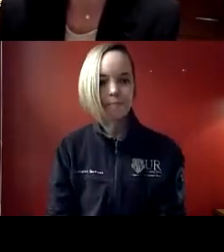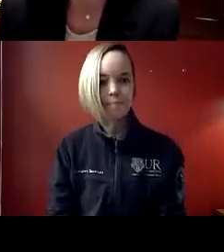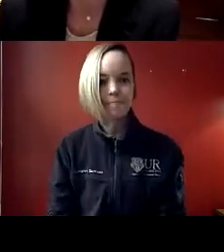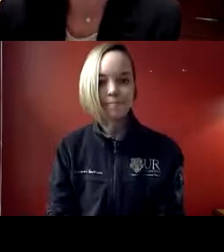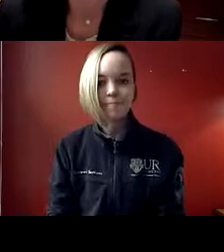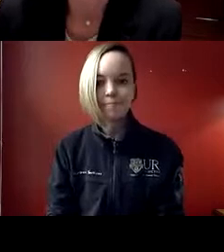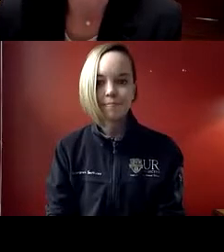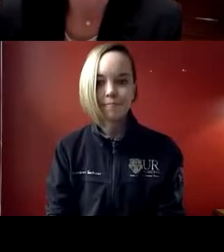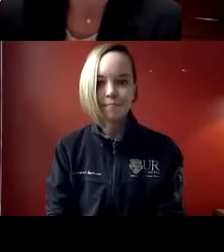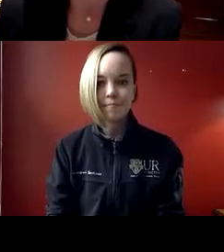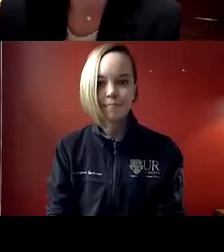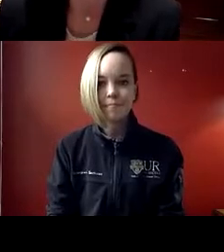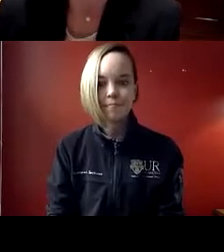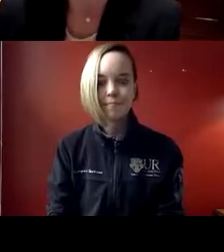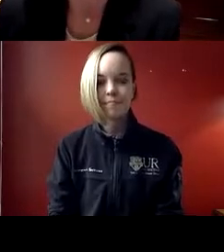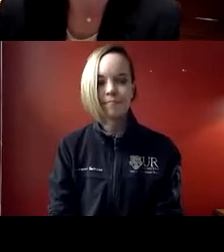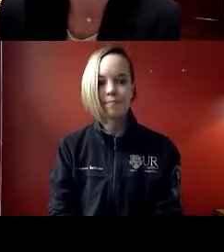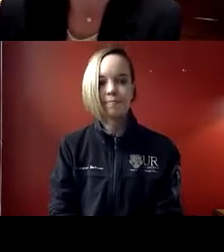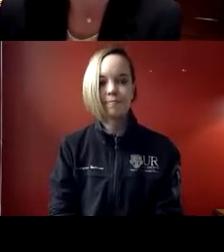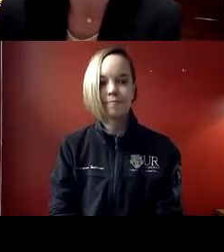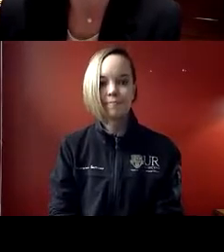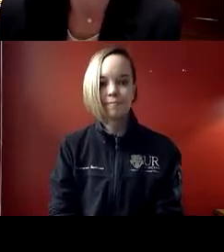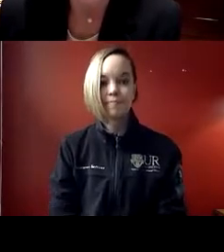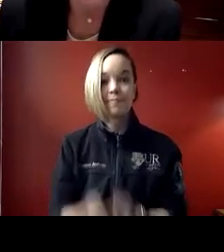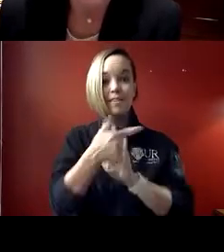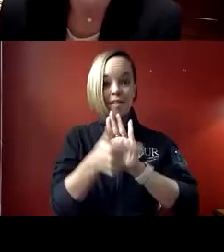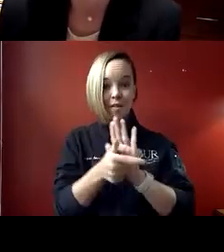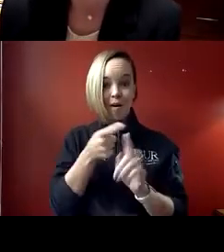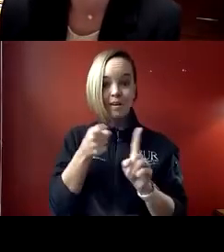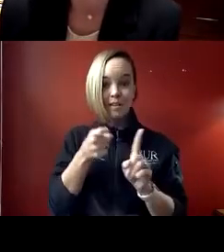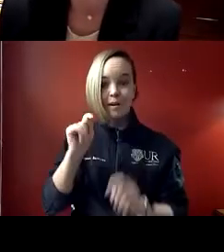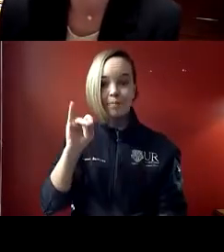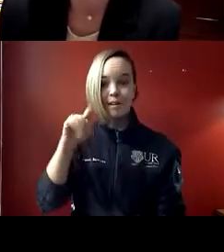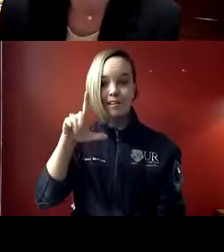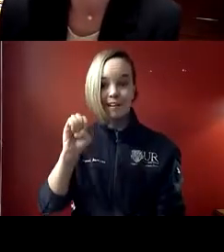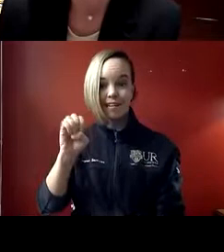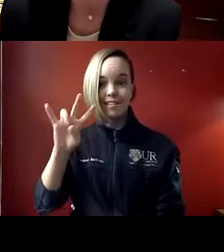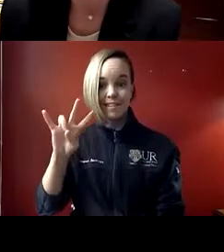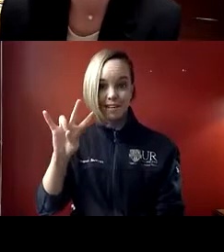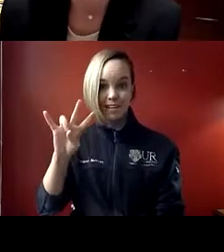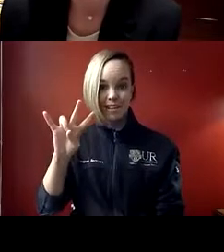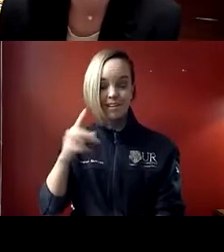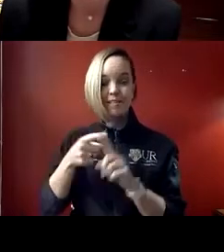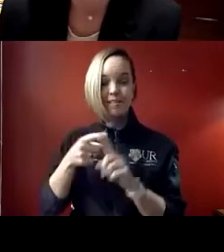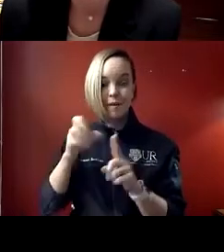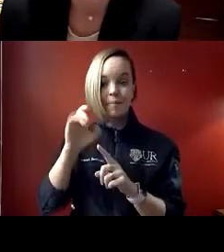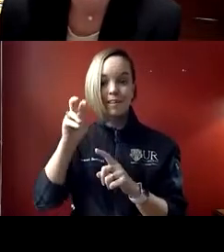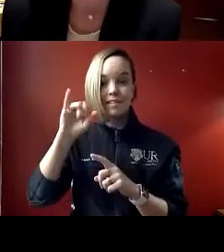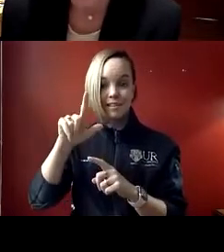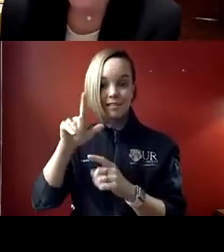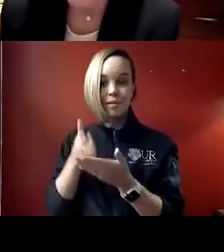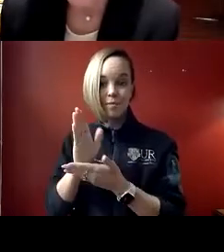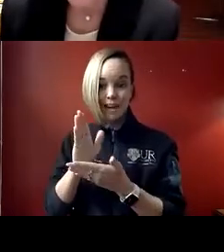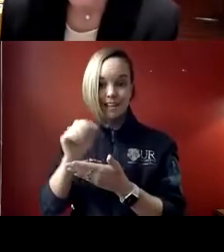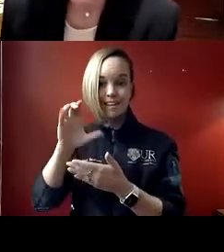So the legal basis stems from Title VII of the Civil Rights Act of